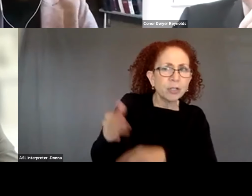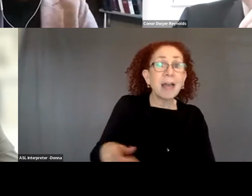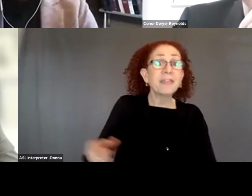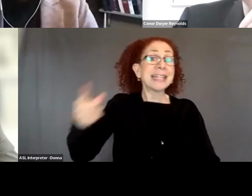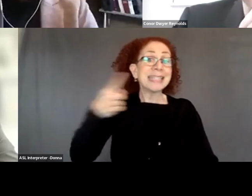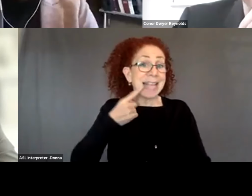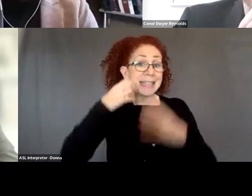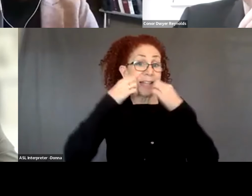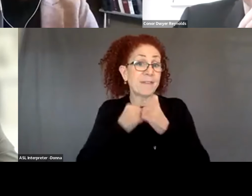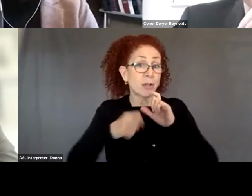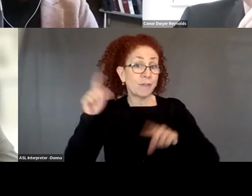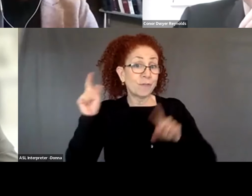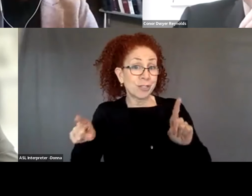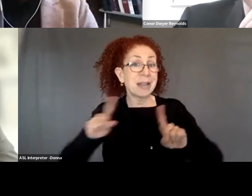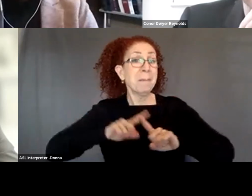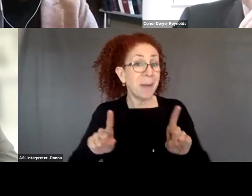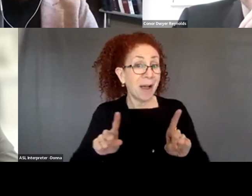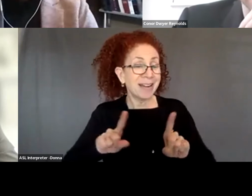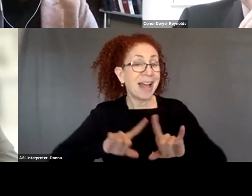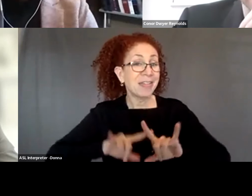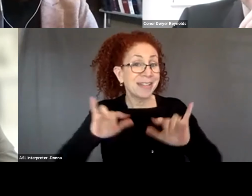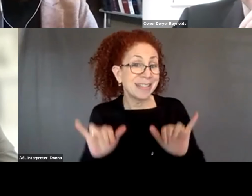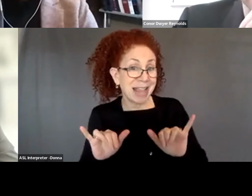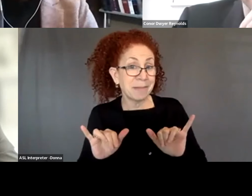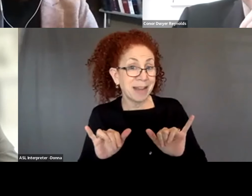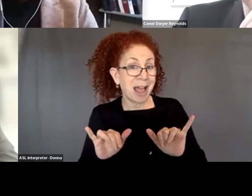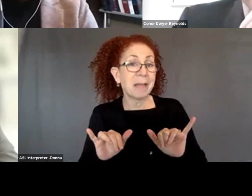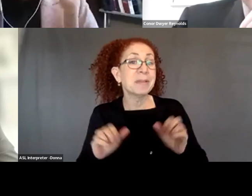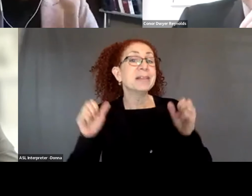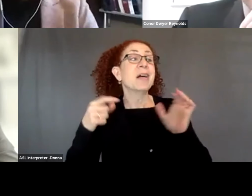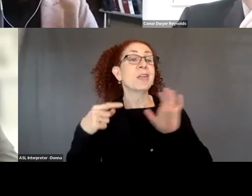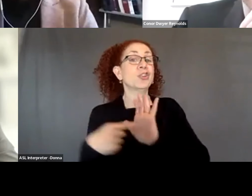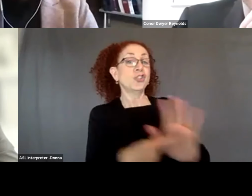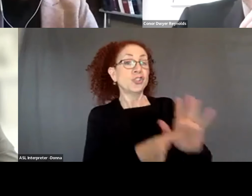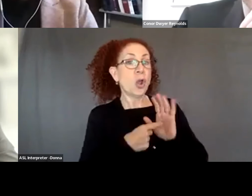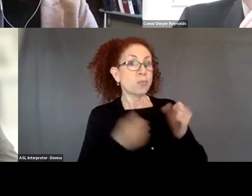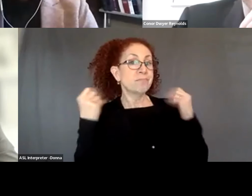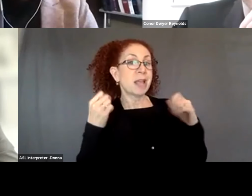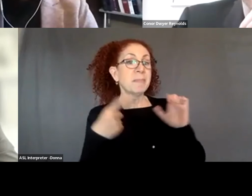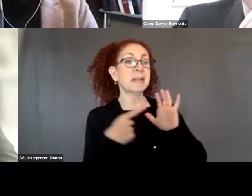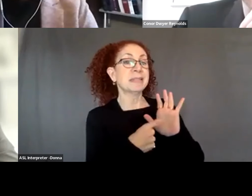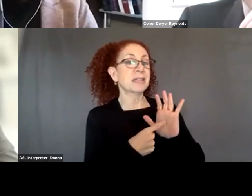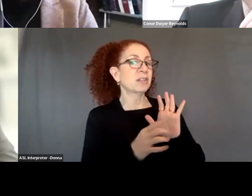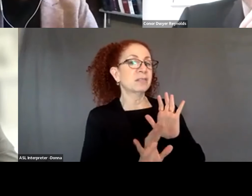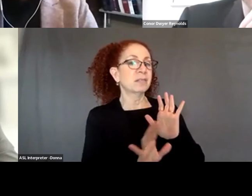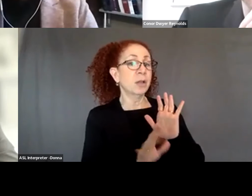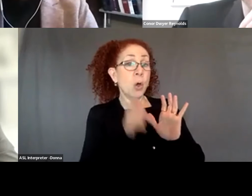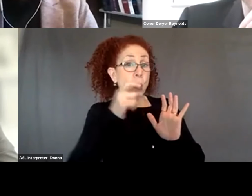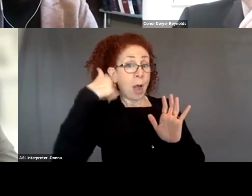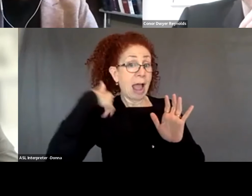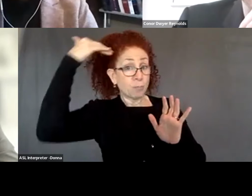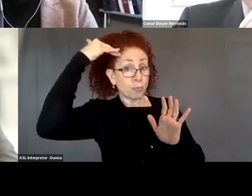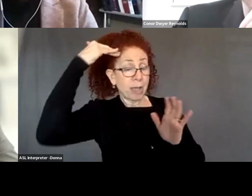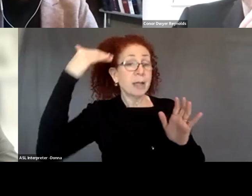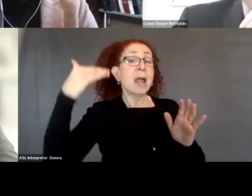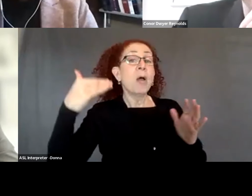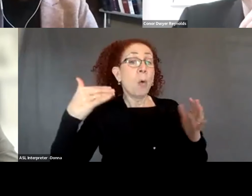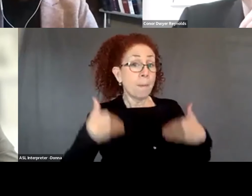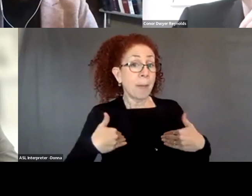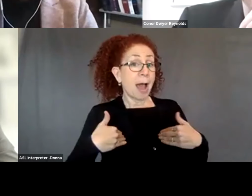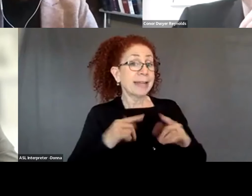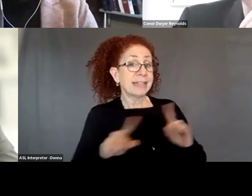diversity, while at the same time sending a million signals, small and large, that people with brain and body difference are not